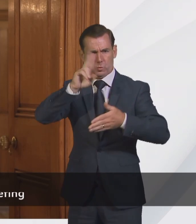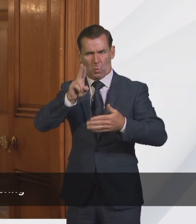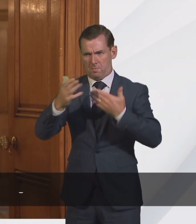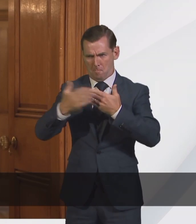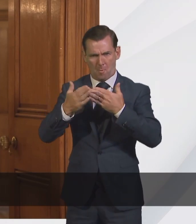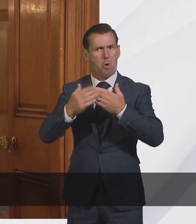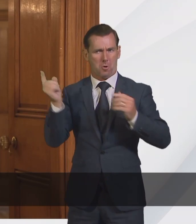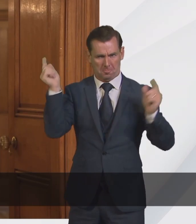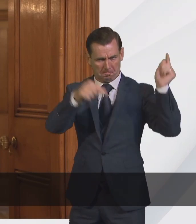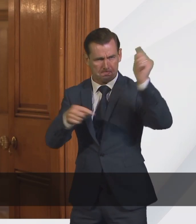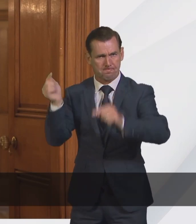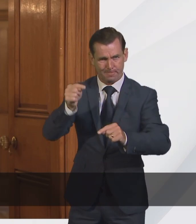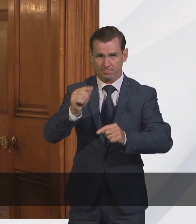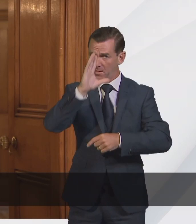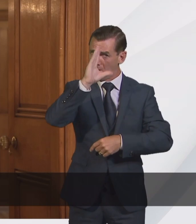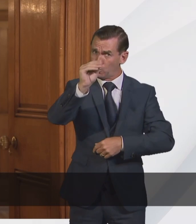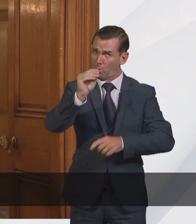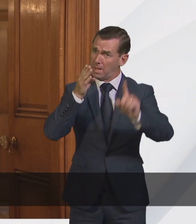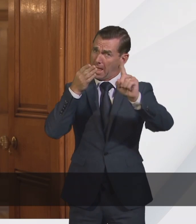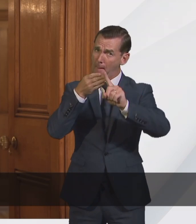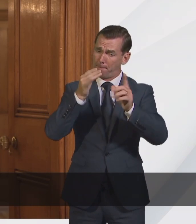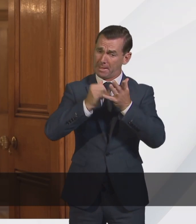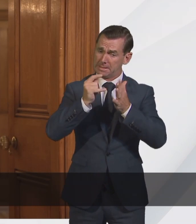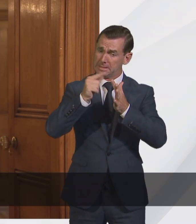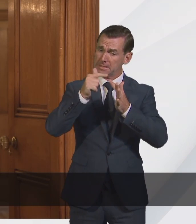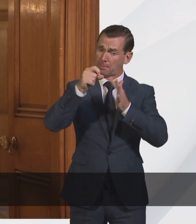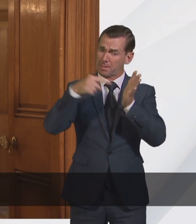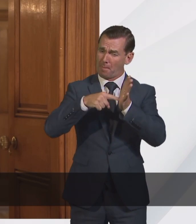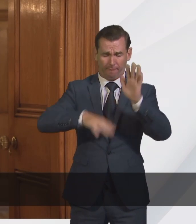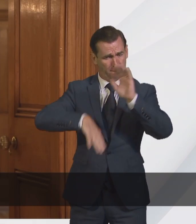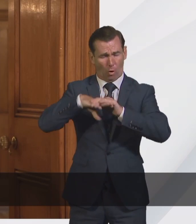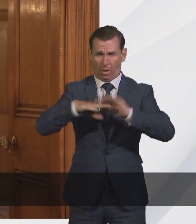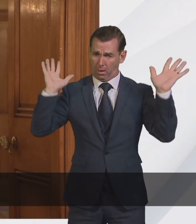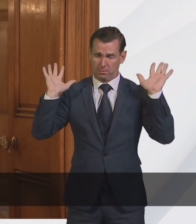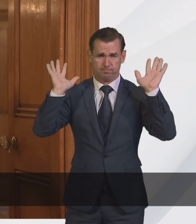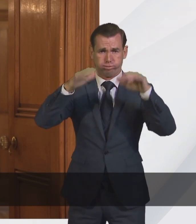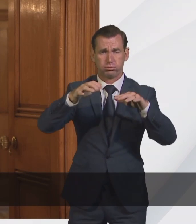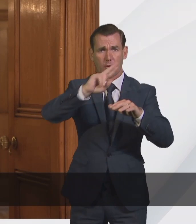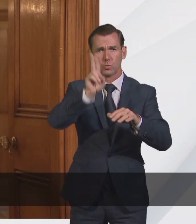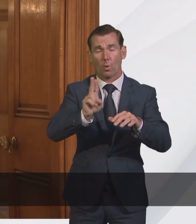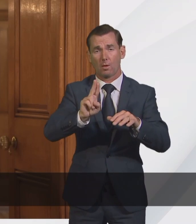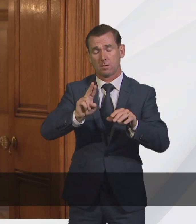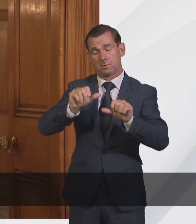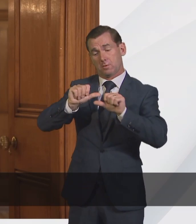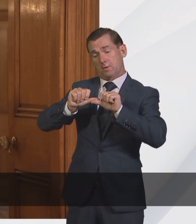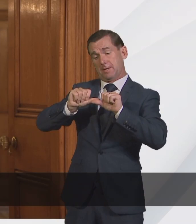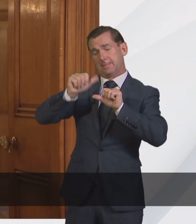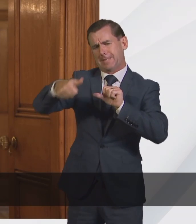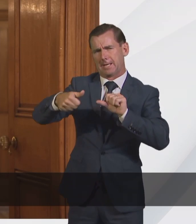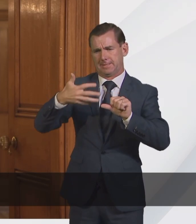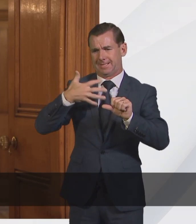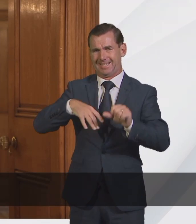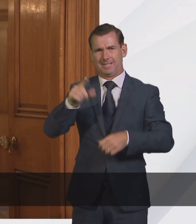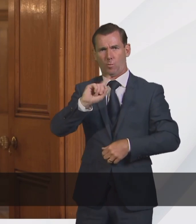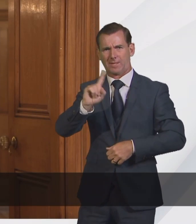set out our intention for a full return in September, the next part of our recovery will be to roll out our hugely